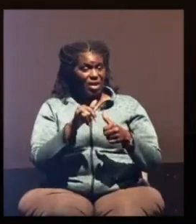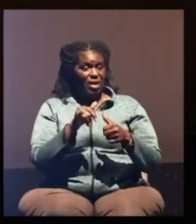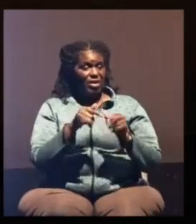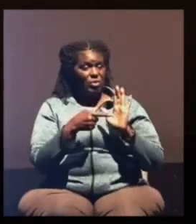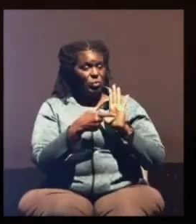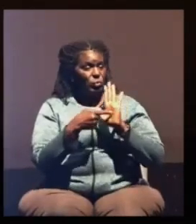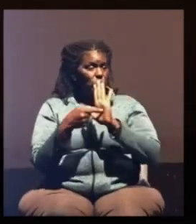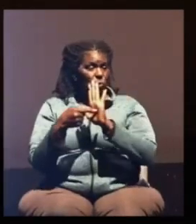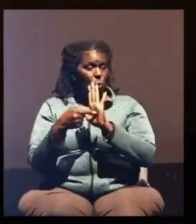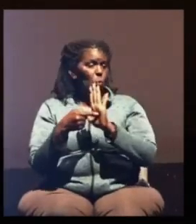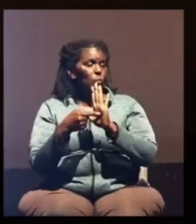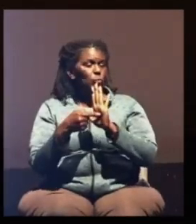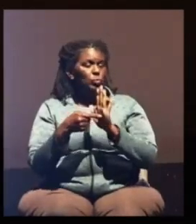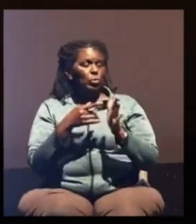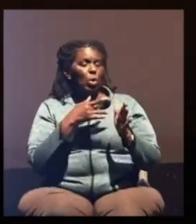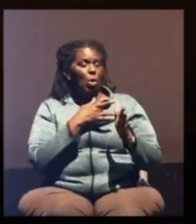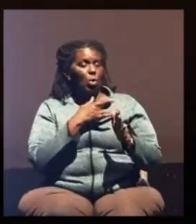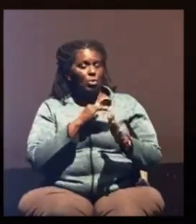and soul of this community.